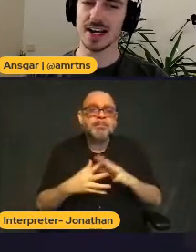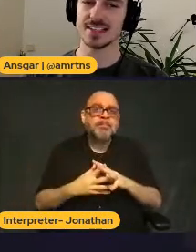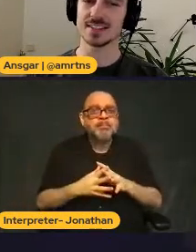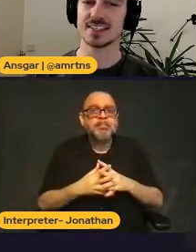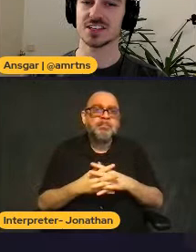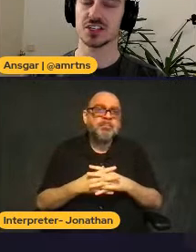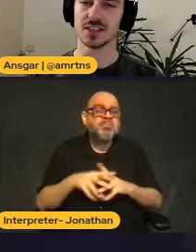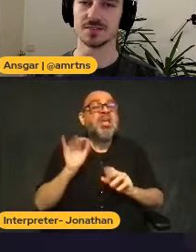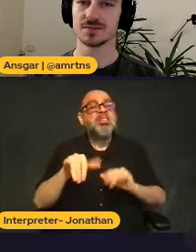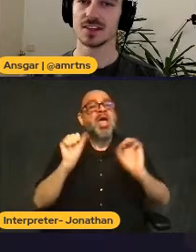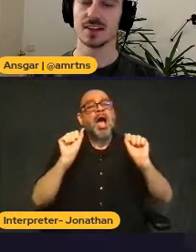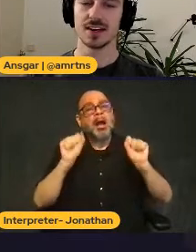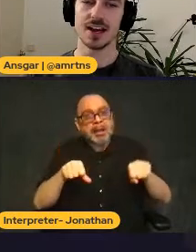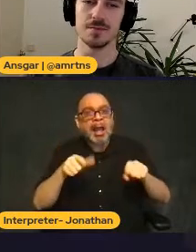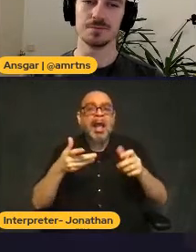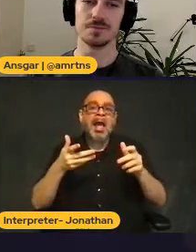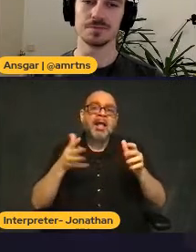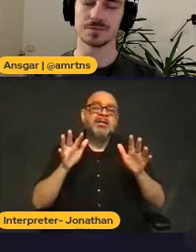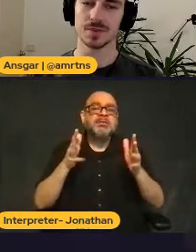can define such a